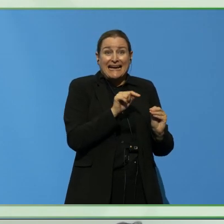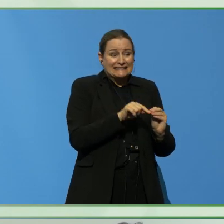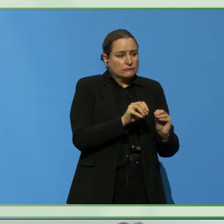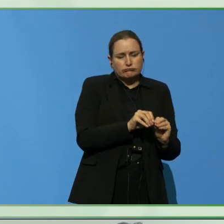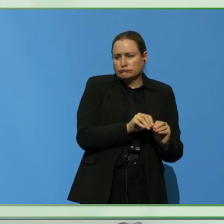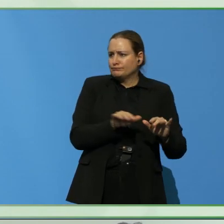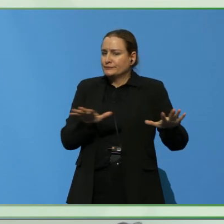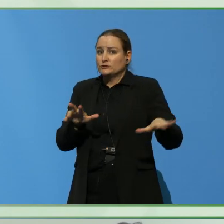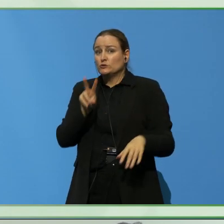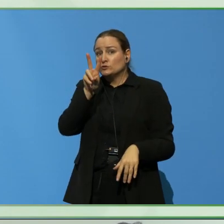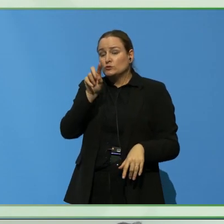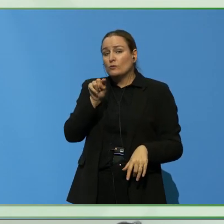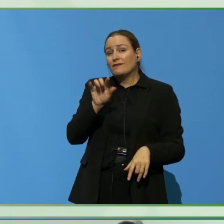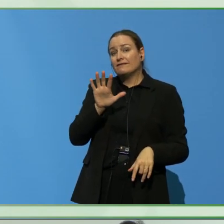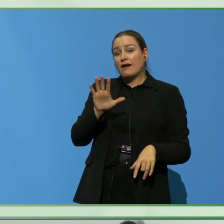date.